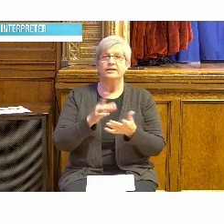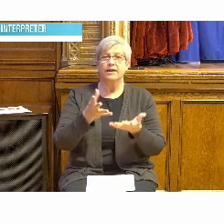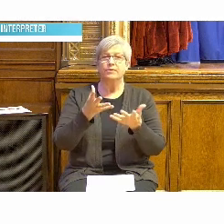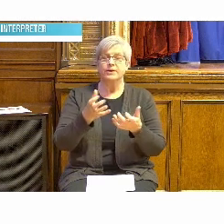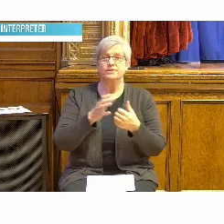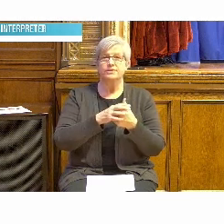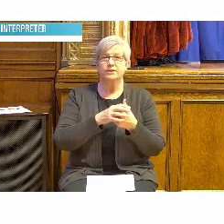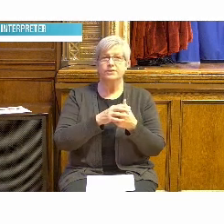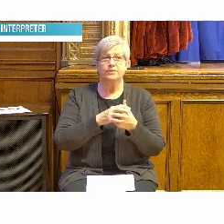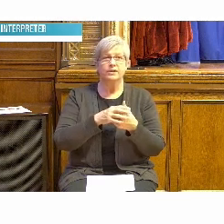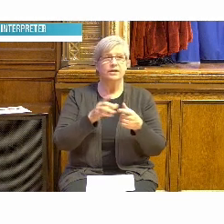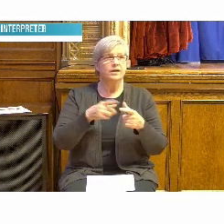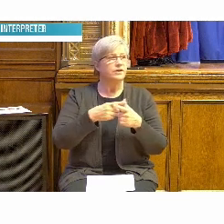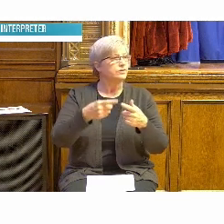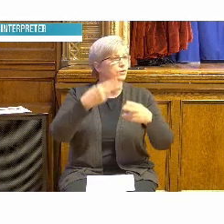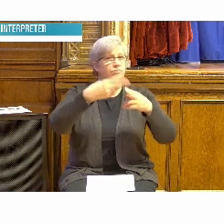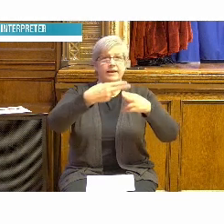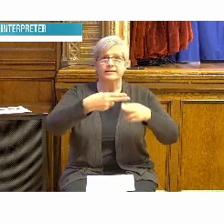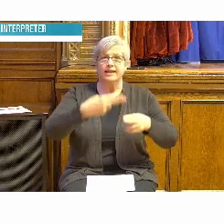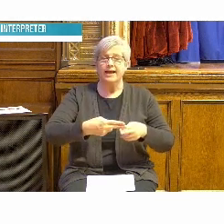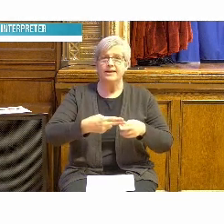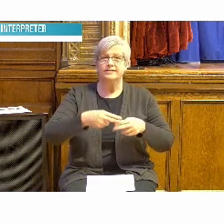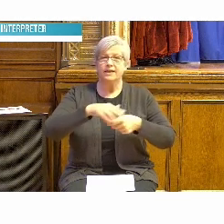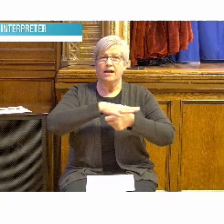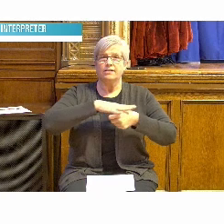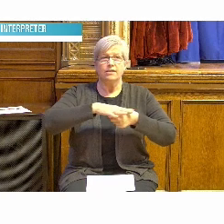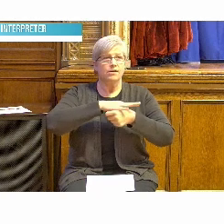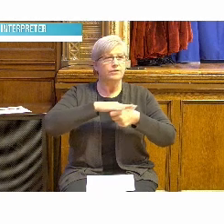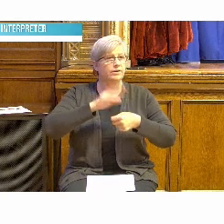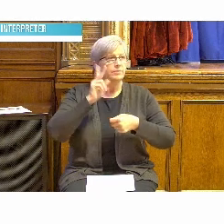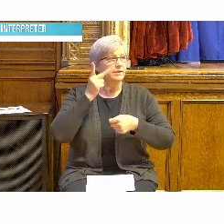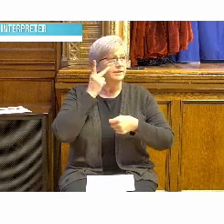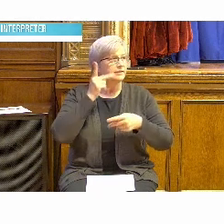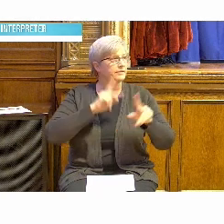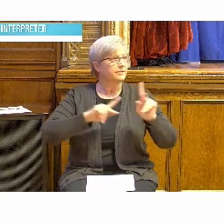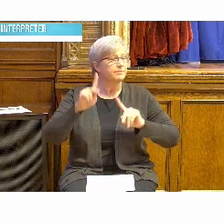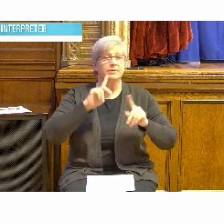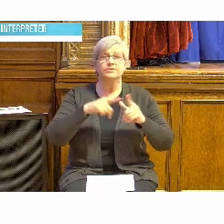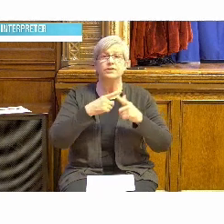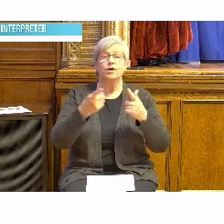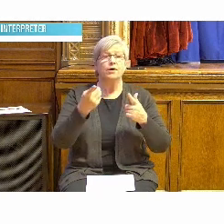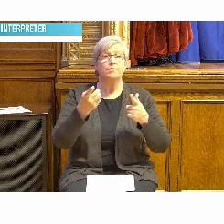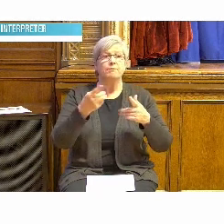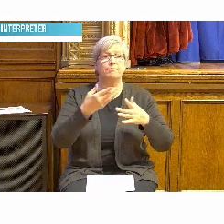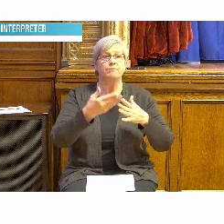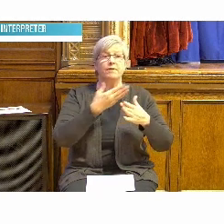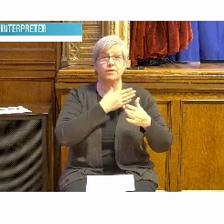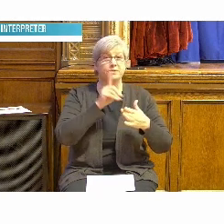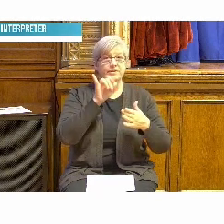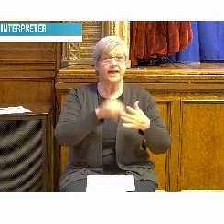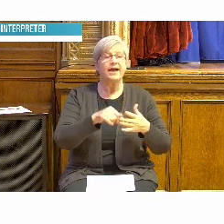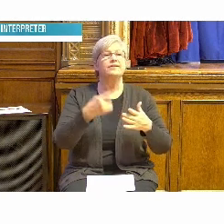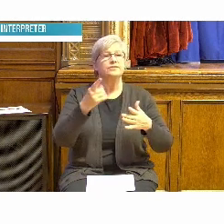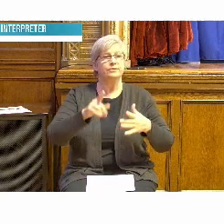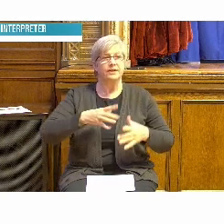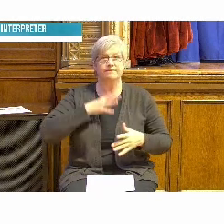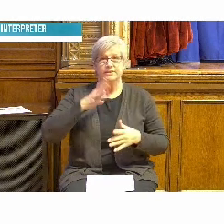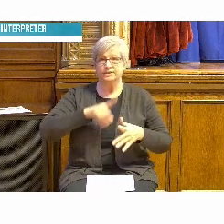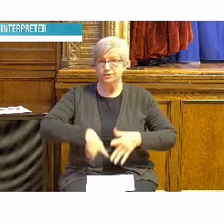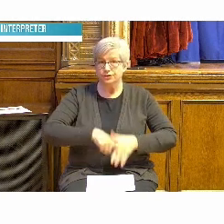acknowledge our elected officials, but I want to officially bring our public hearing to a start. It